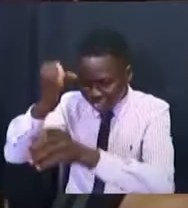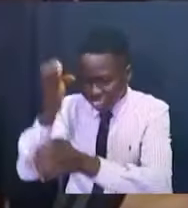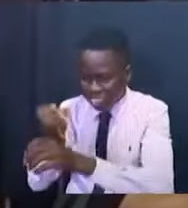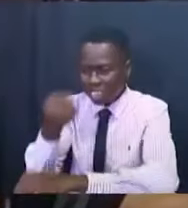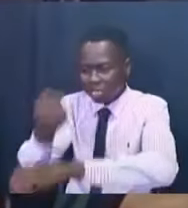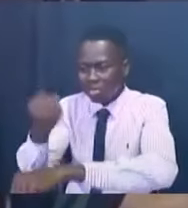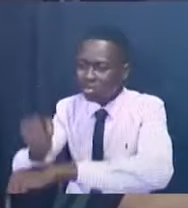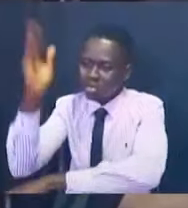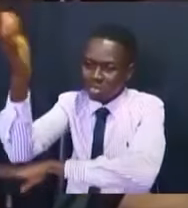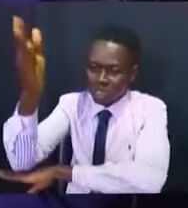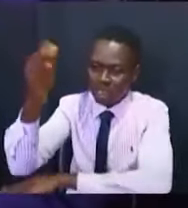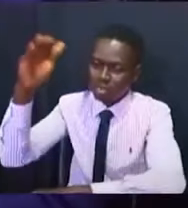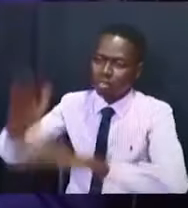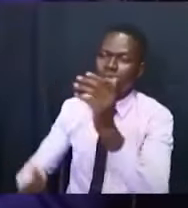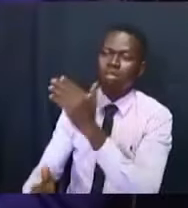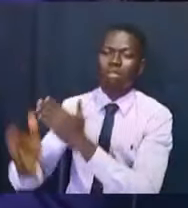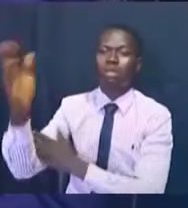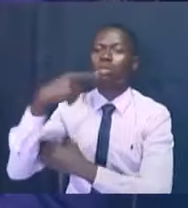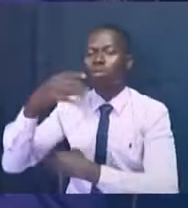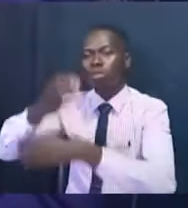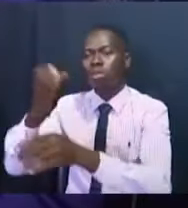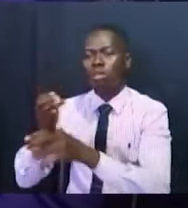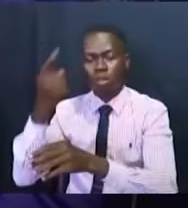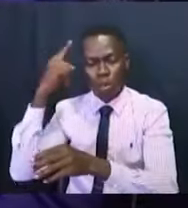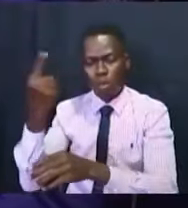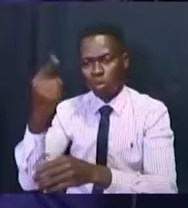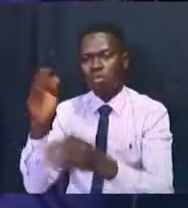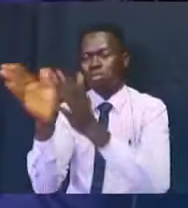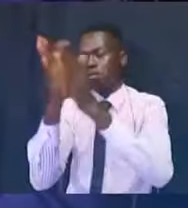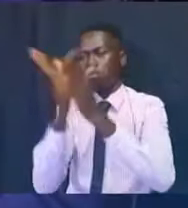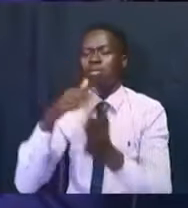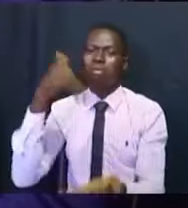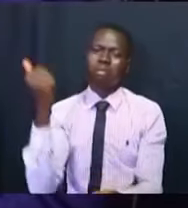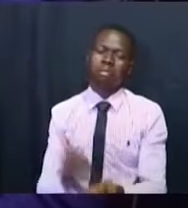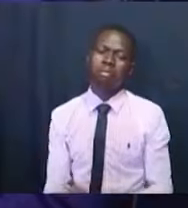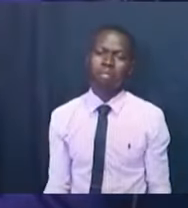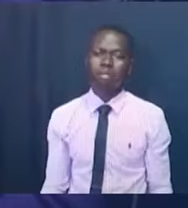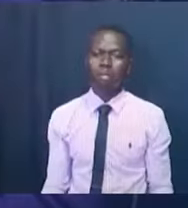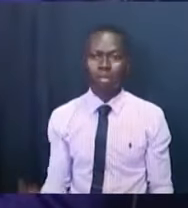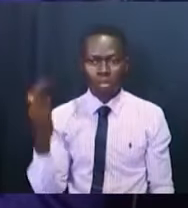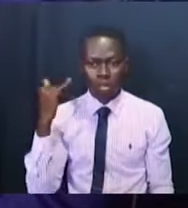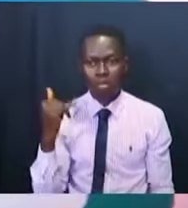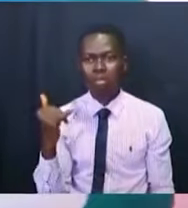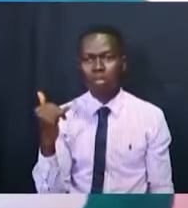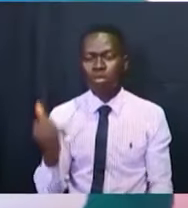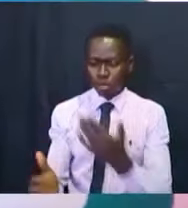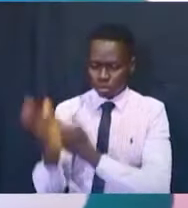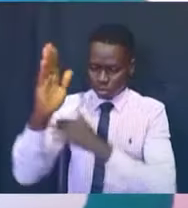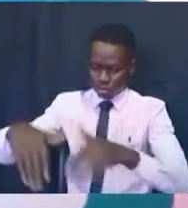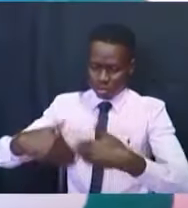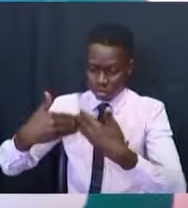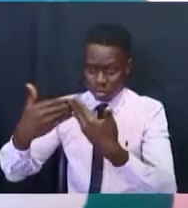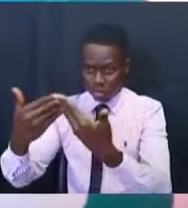rather than the Creator, who is forever praised. Amen. Because of this, God gave